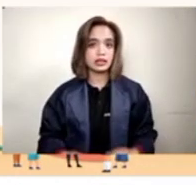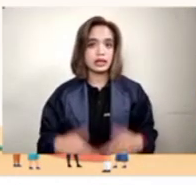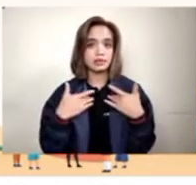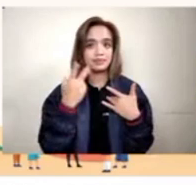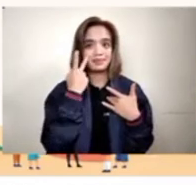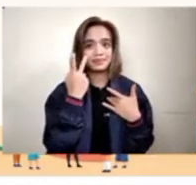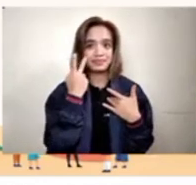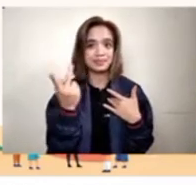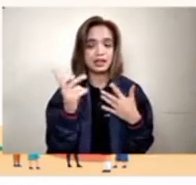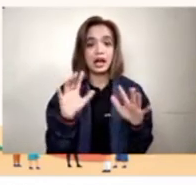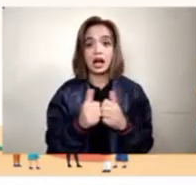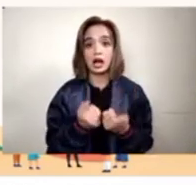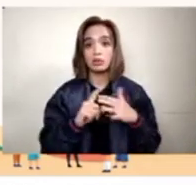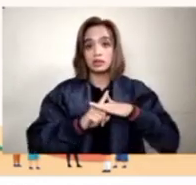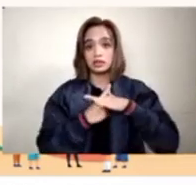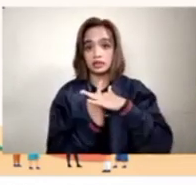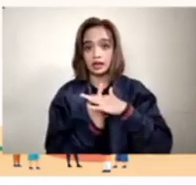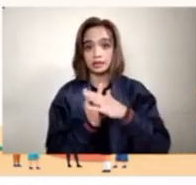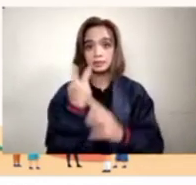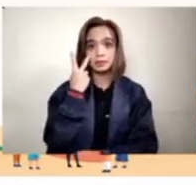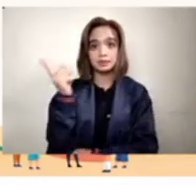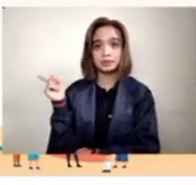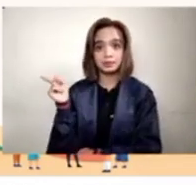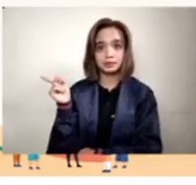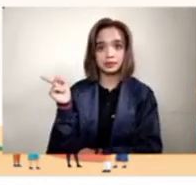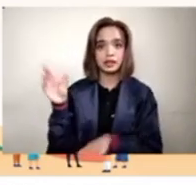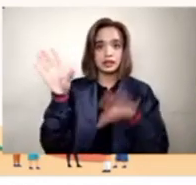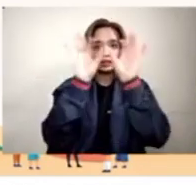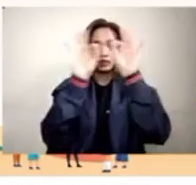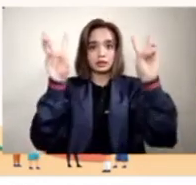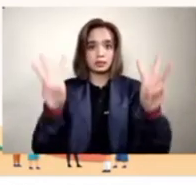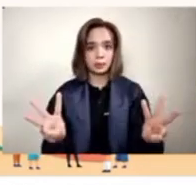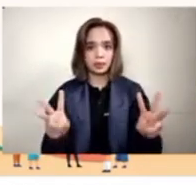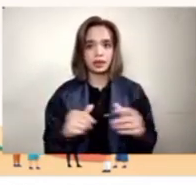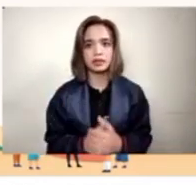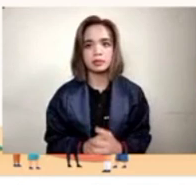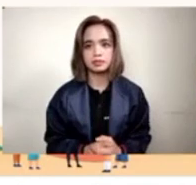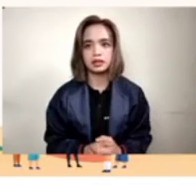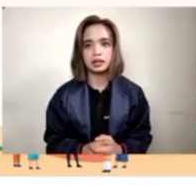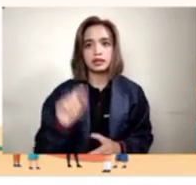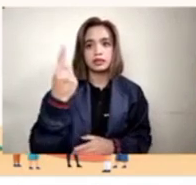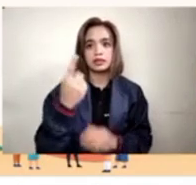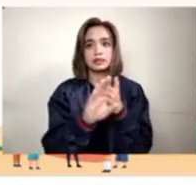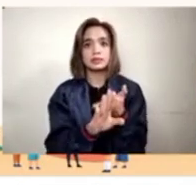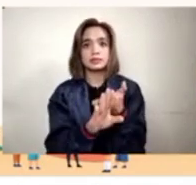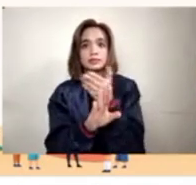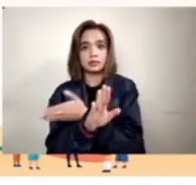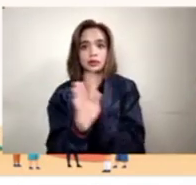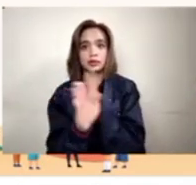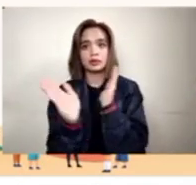The teacher life cycle begins, as you can see in the framework, in